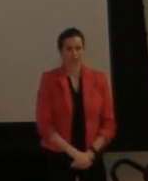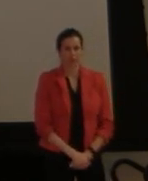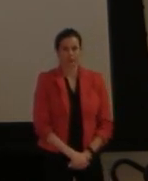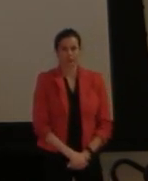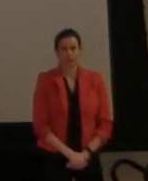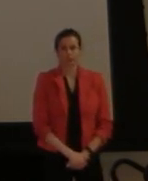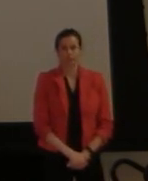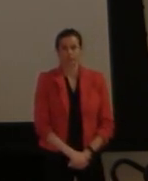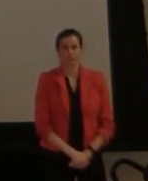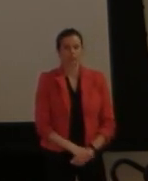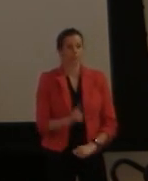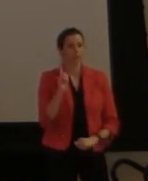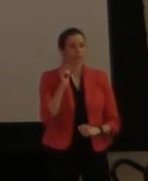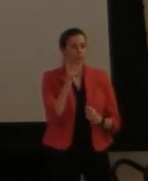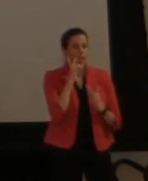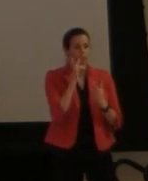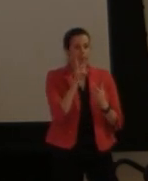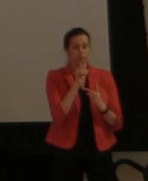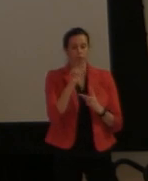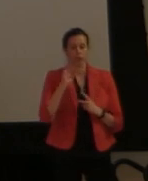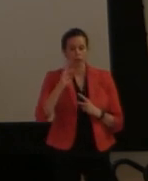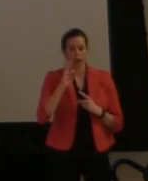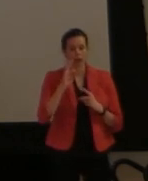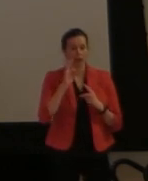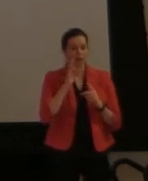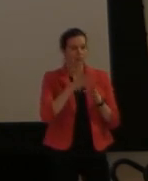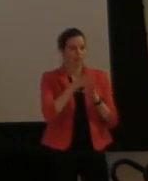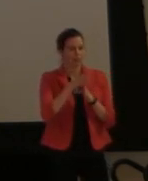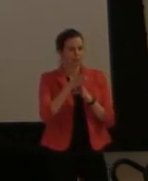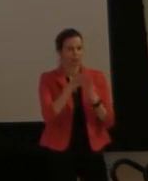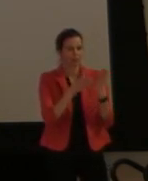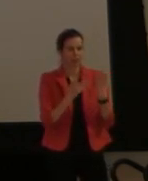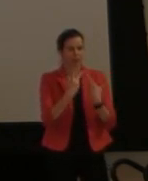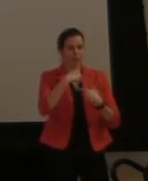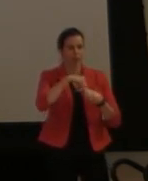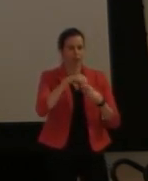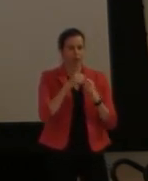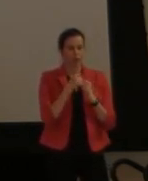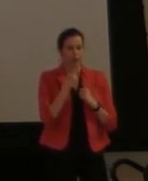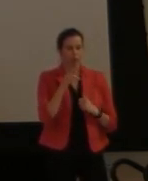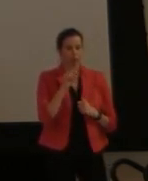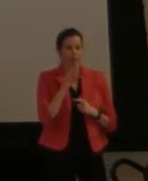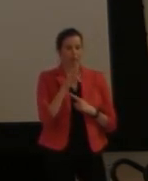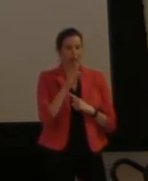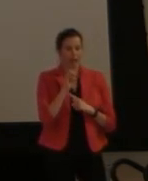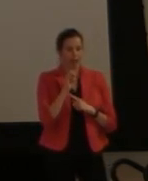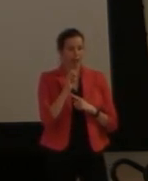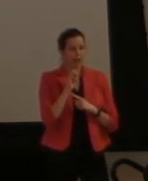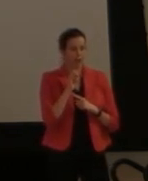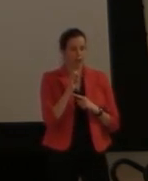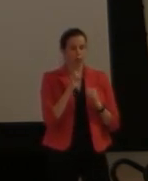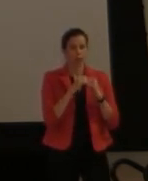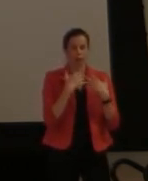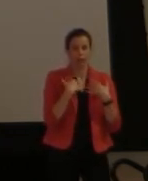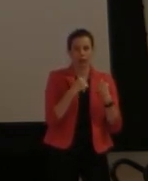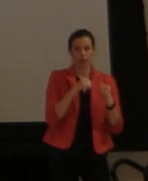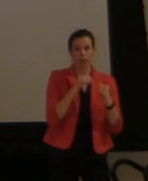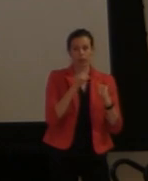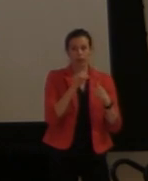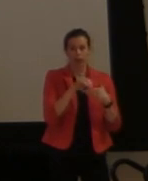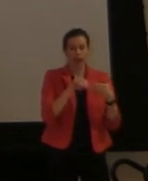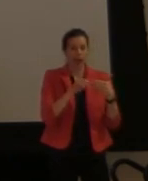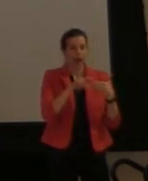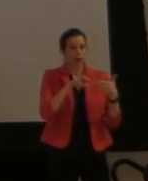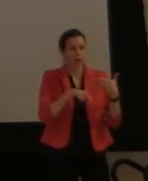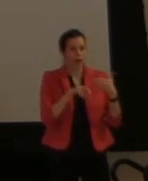Here you see that there were about 29 metrics that we included in these equity profiles across health outcomes, access to